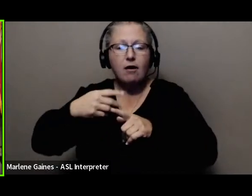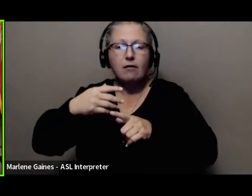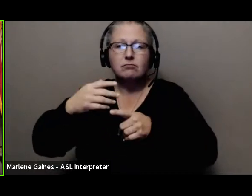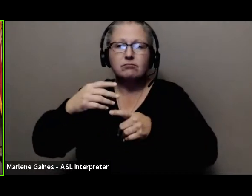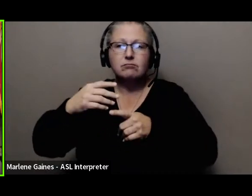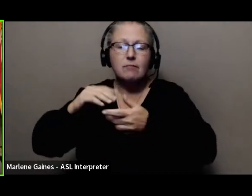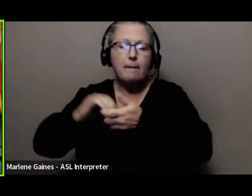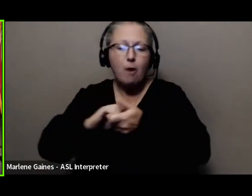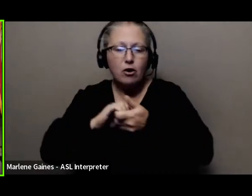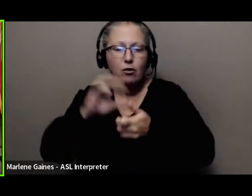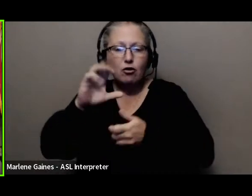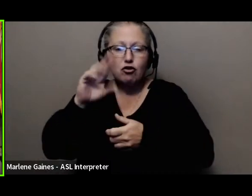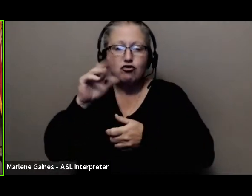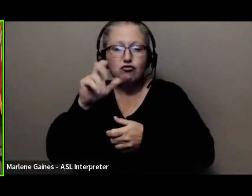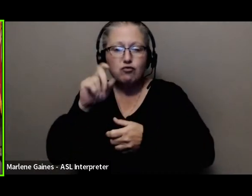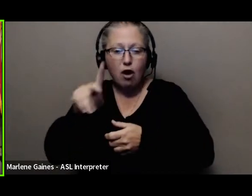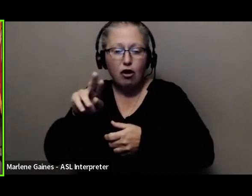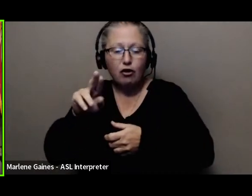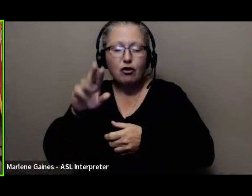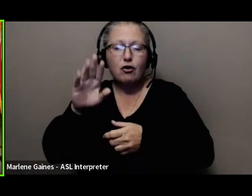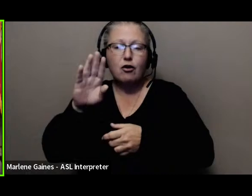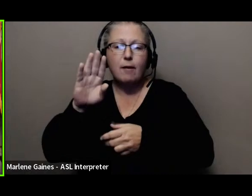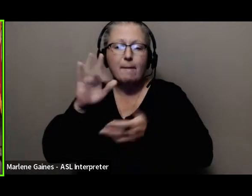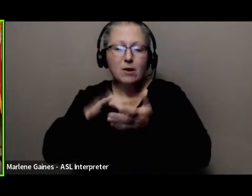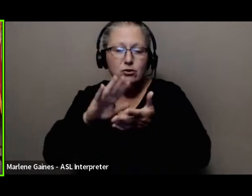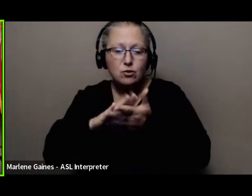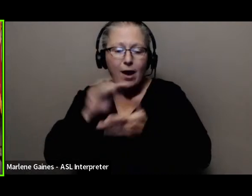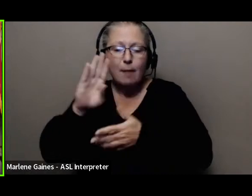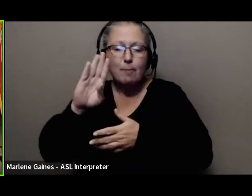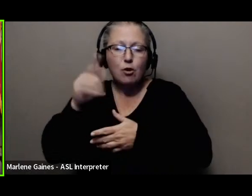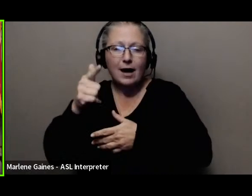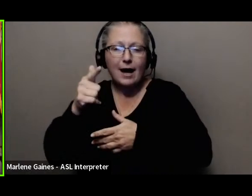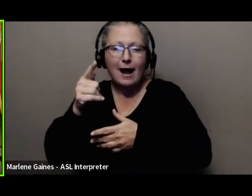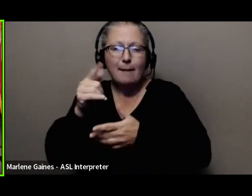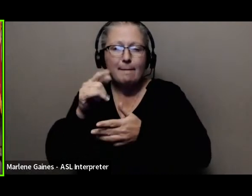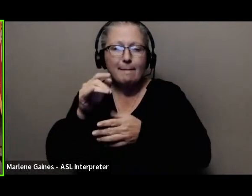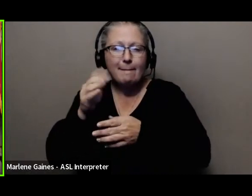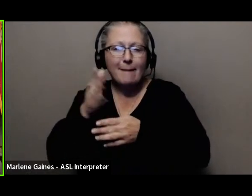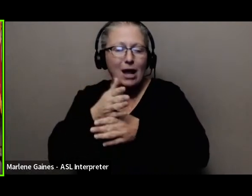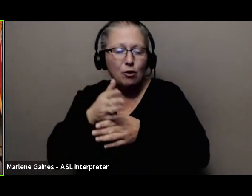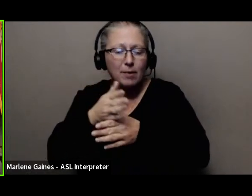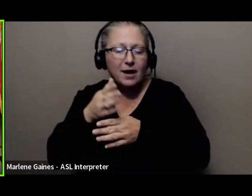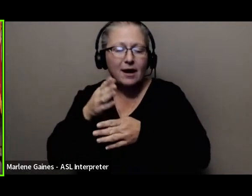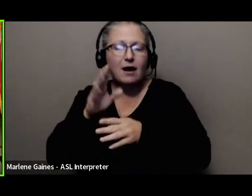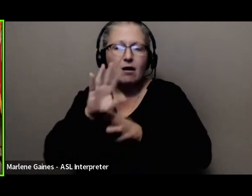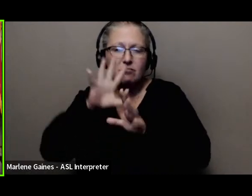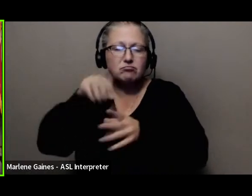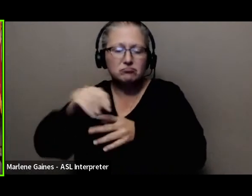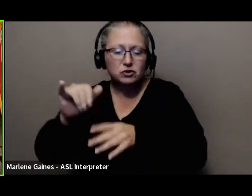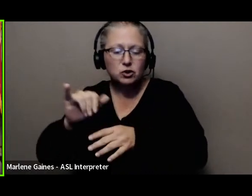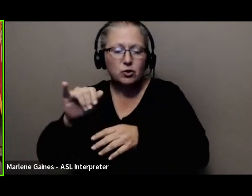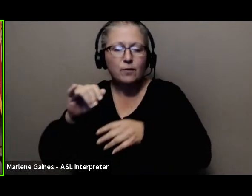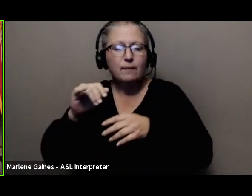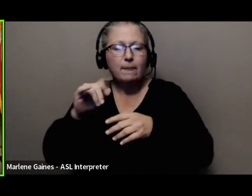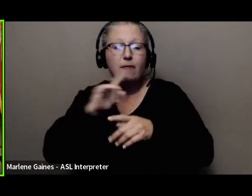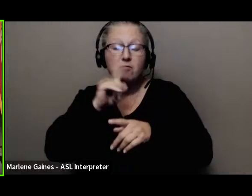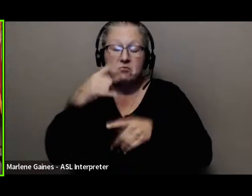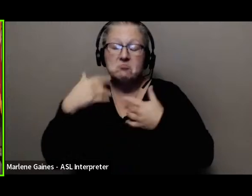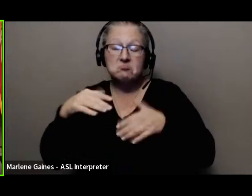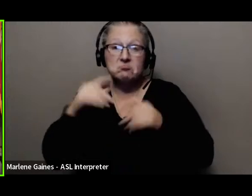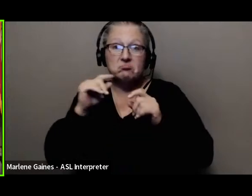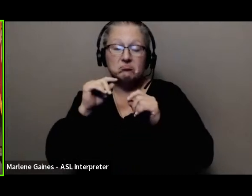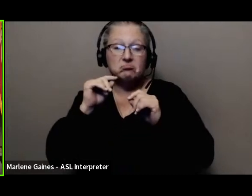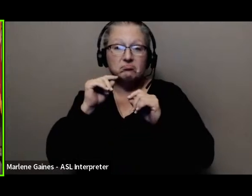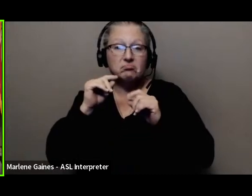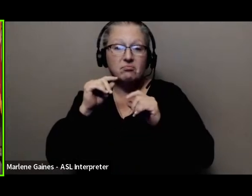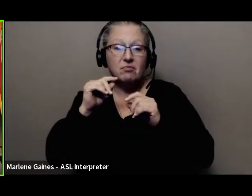know Crocker Middle School as well as Burlingame Intermediate got to be there. It was really enlightening. One of the